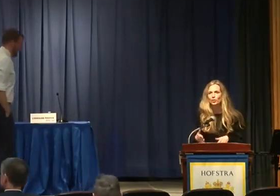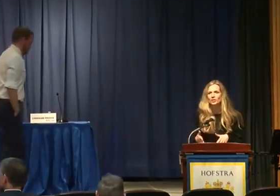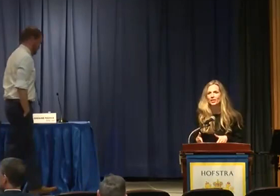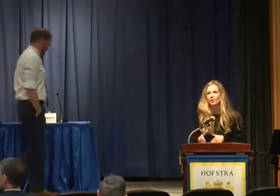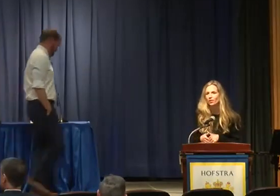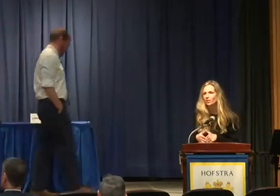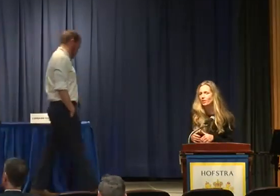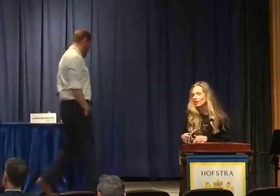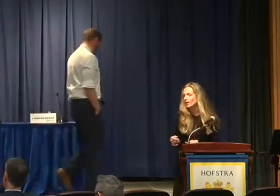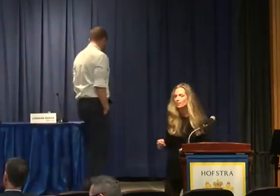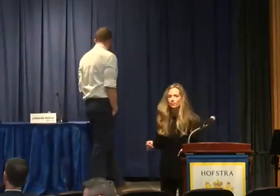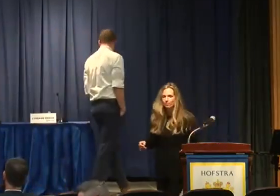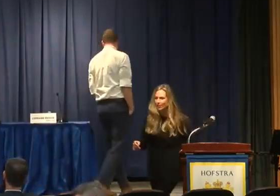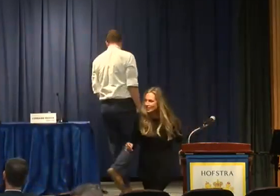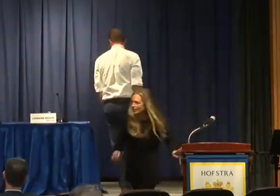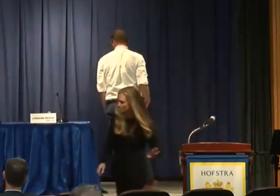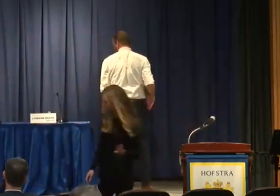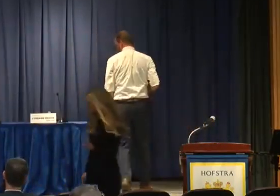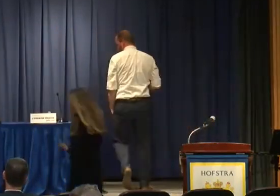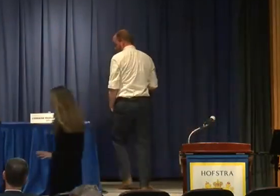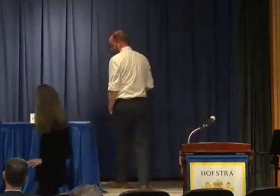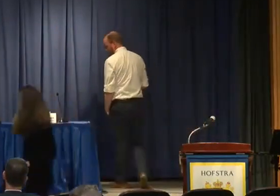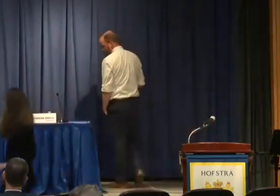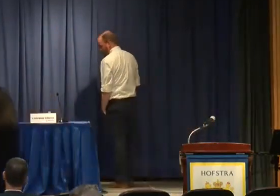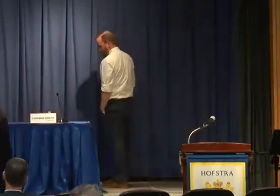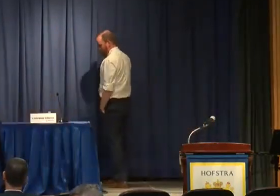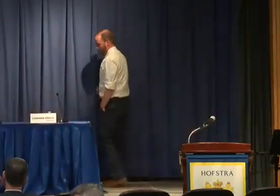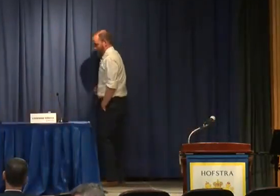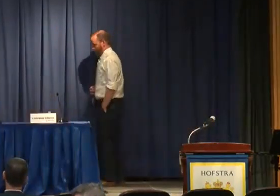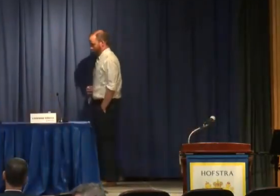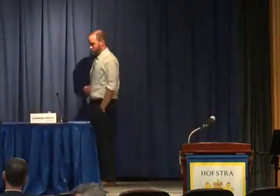stream are able to hear nicely.